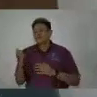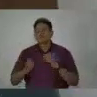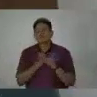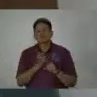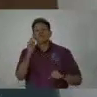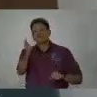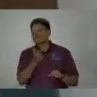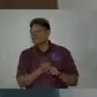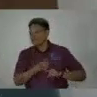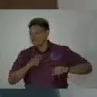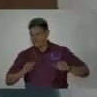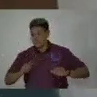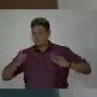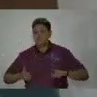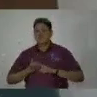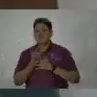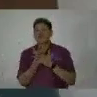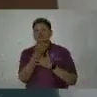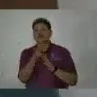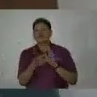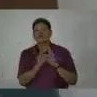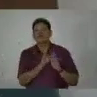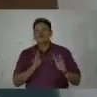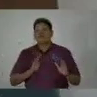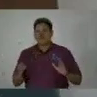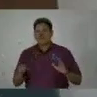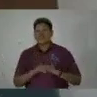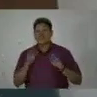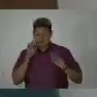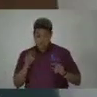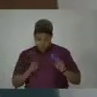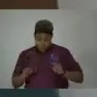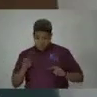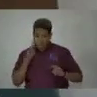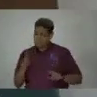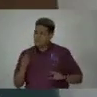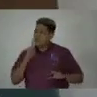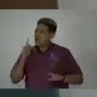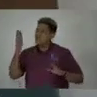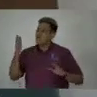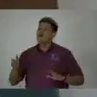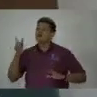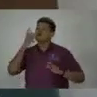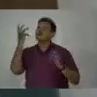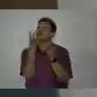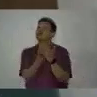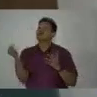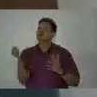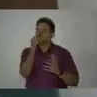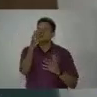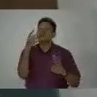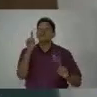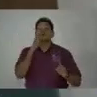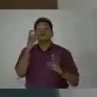later, the said person appealed. The review board, in treating with this case of a convicted criminal on the charge of